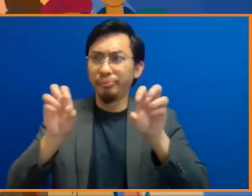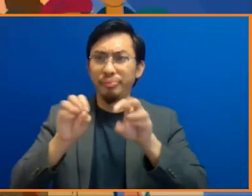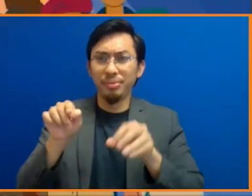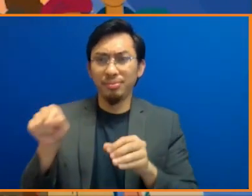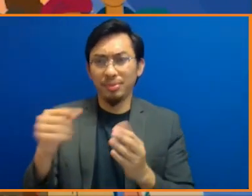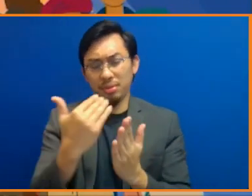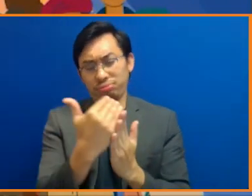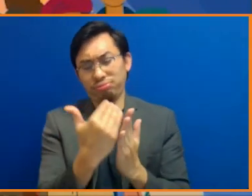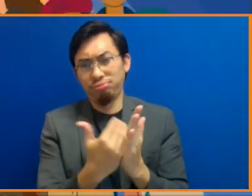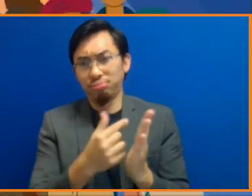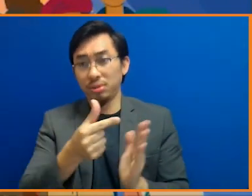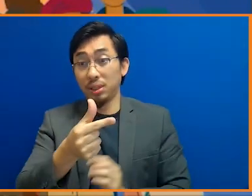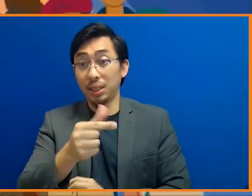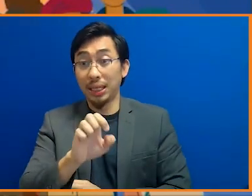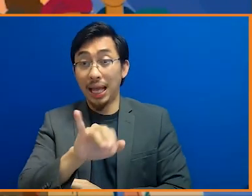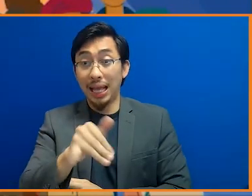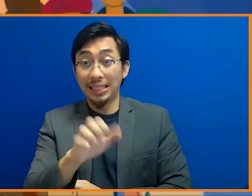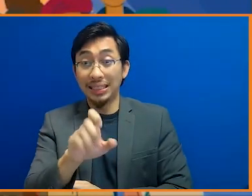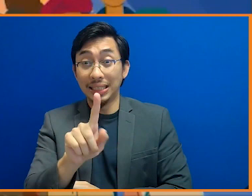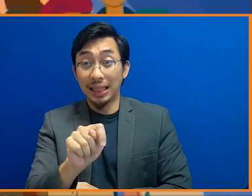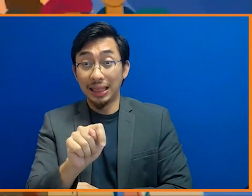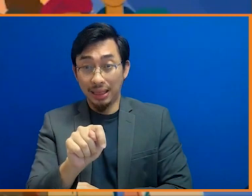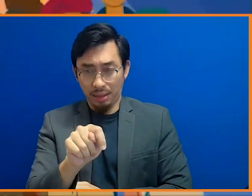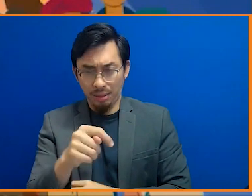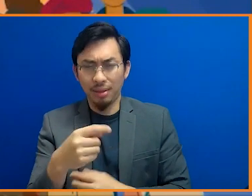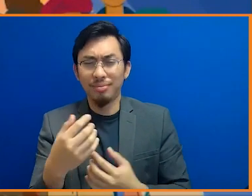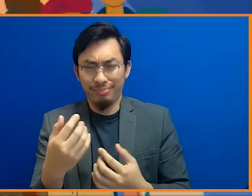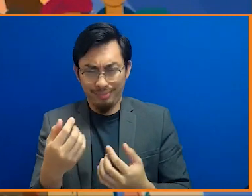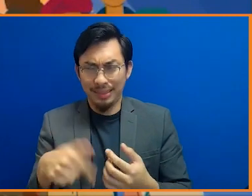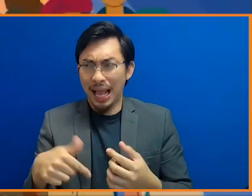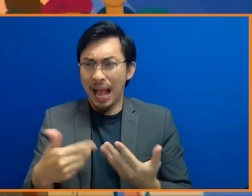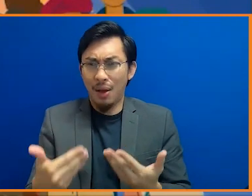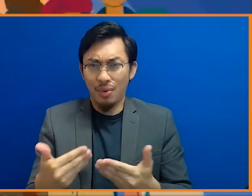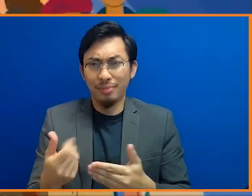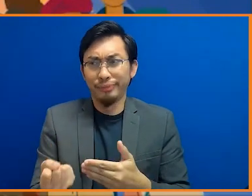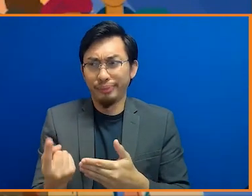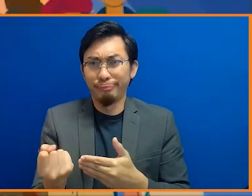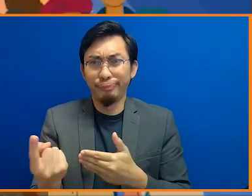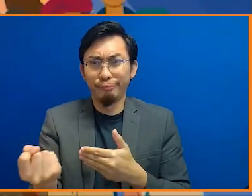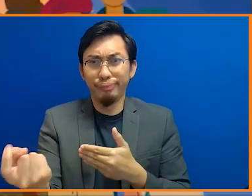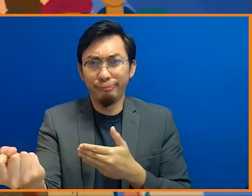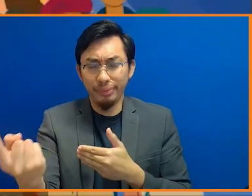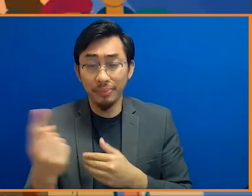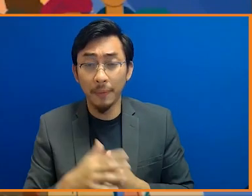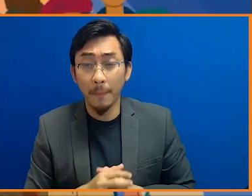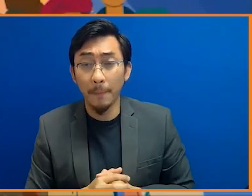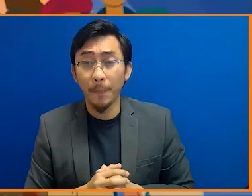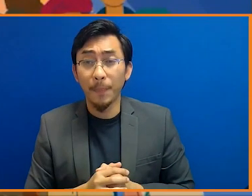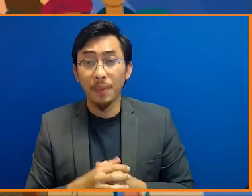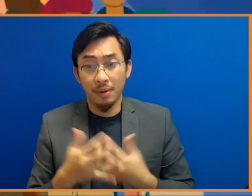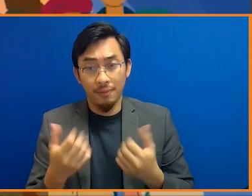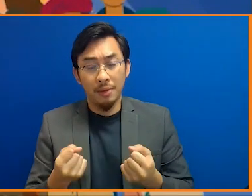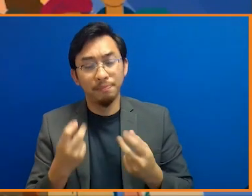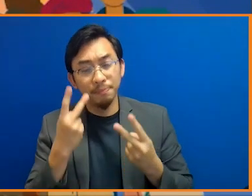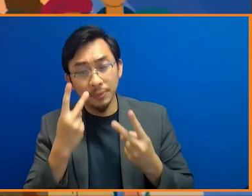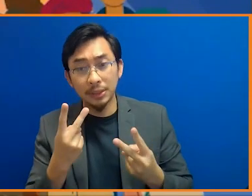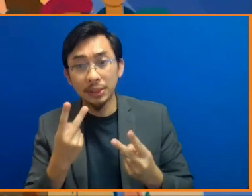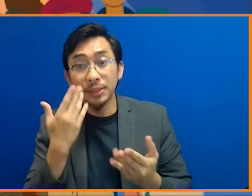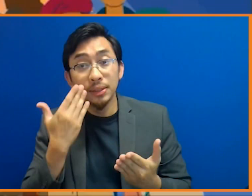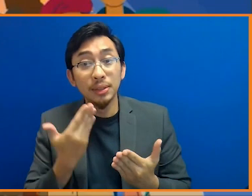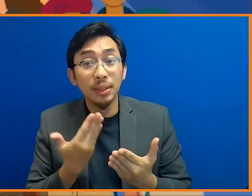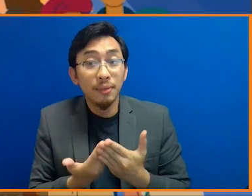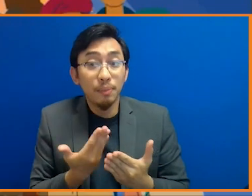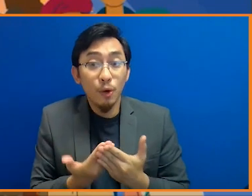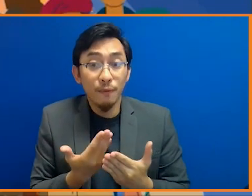with recent publication on the gadget are still coming out. So means that researchers and scientists are